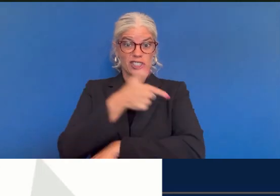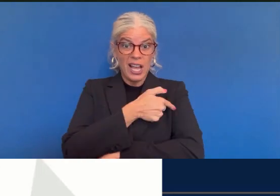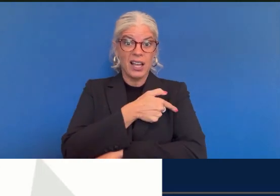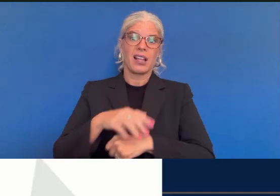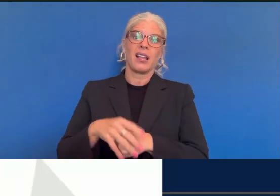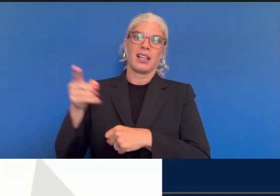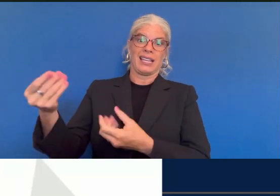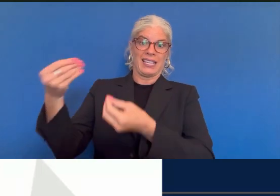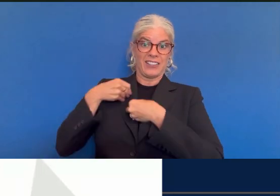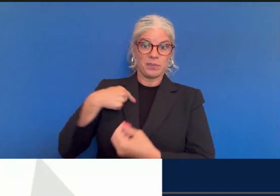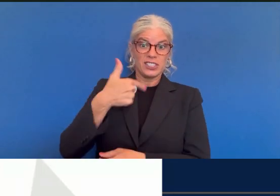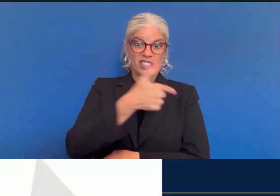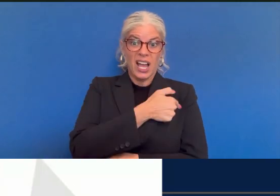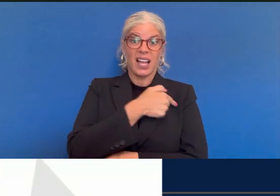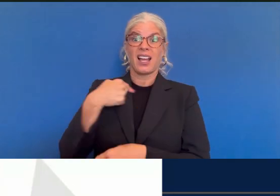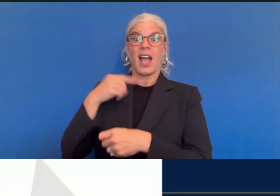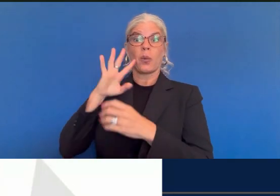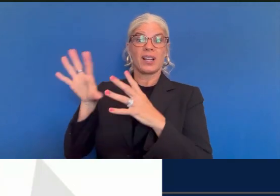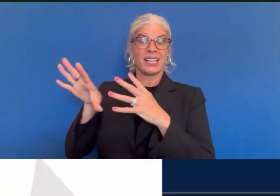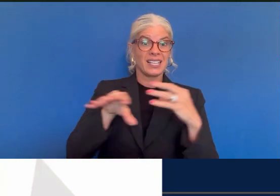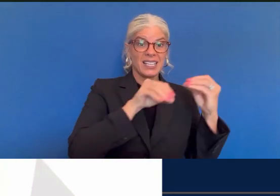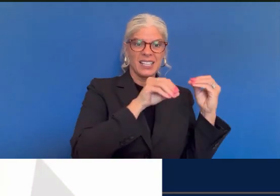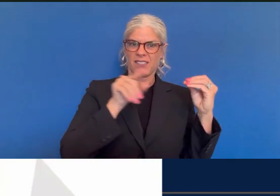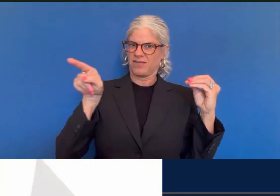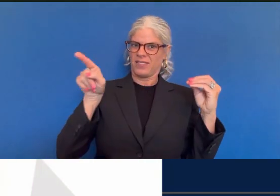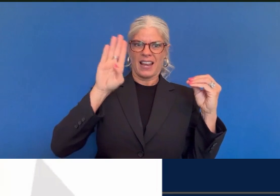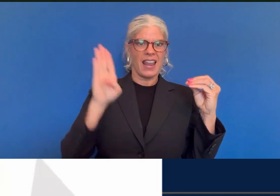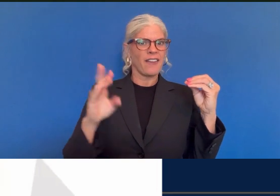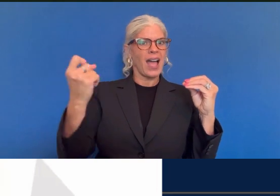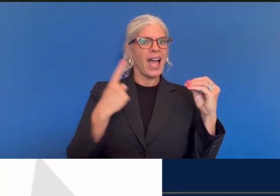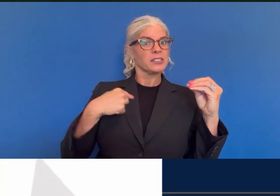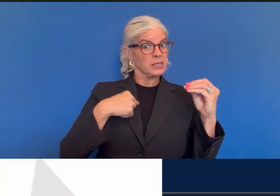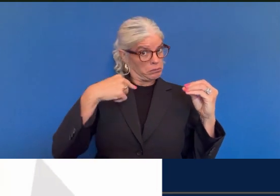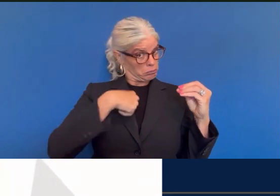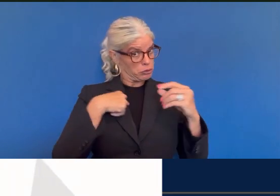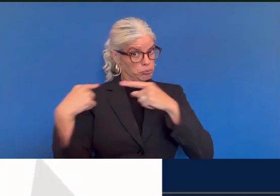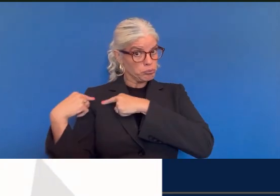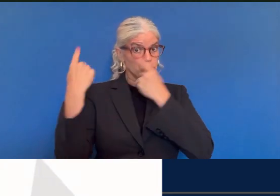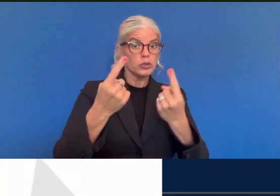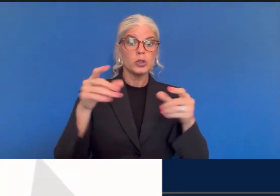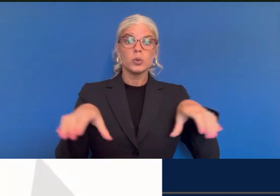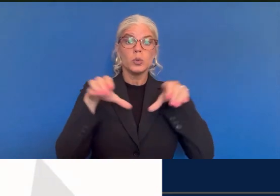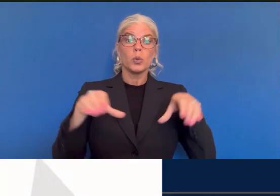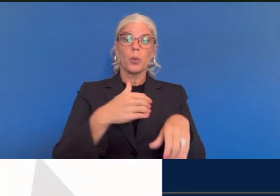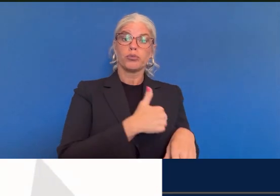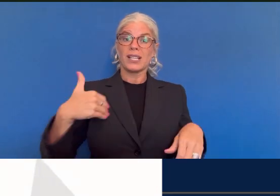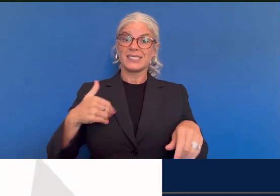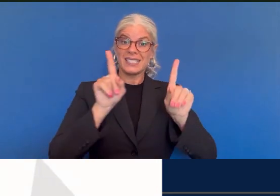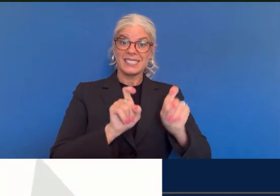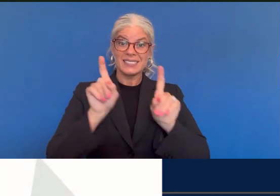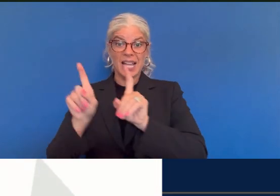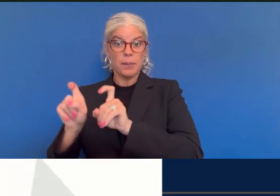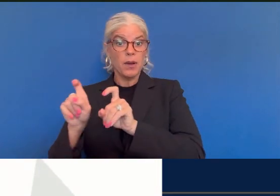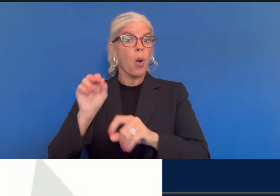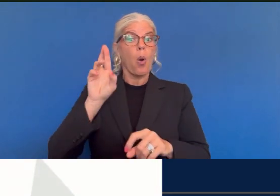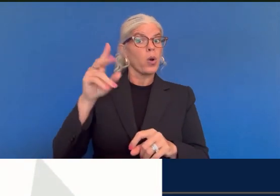my OBGYN. And when I would go for my shots, he would give me the shot and I would leave. He